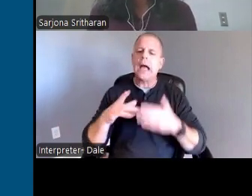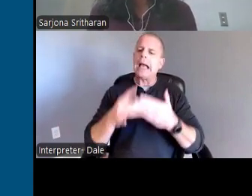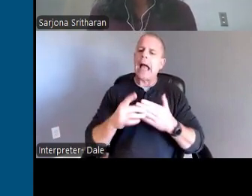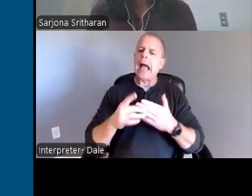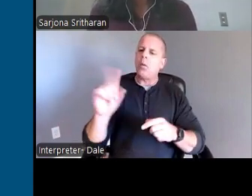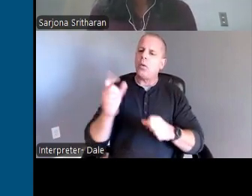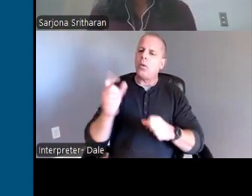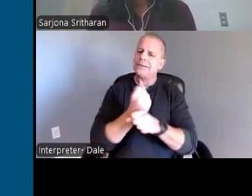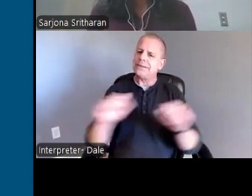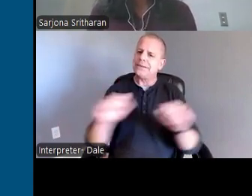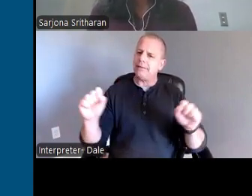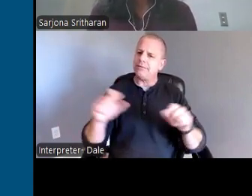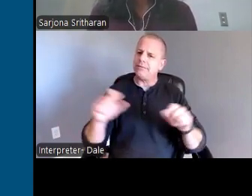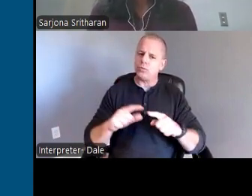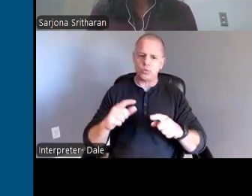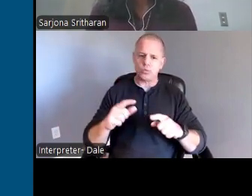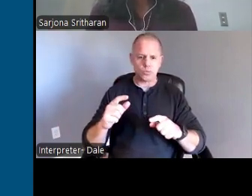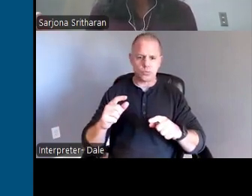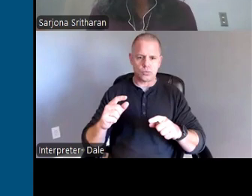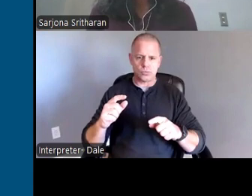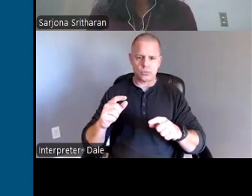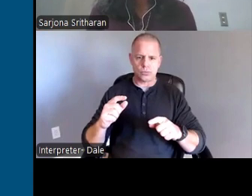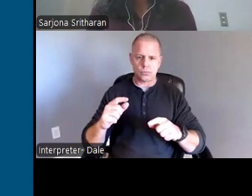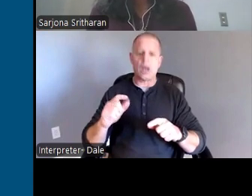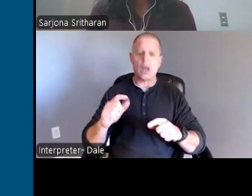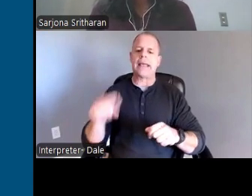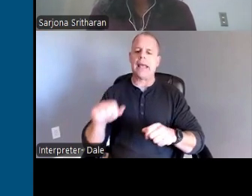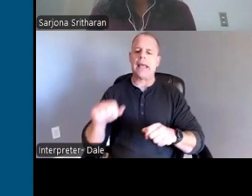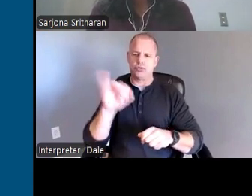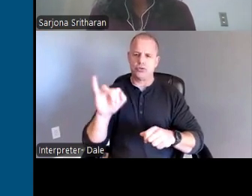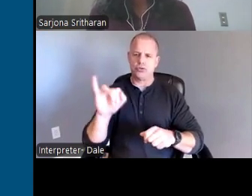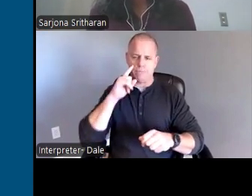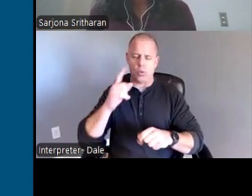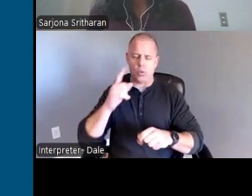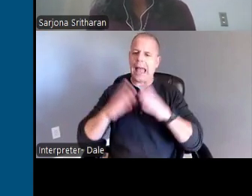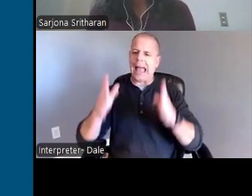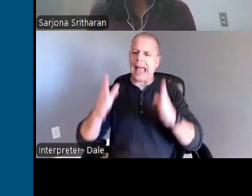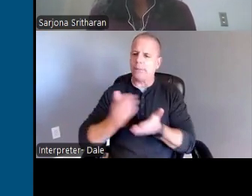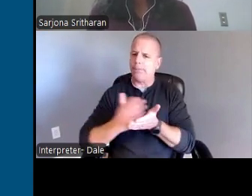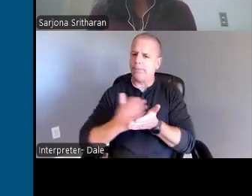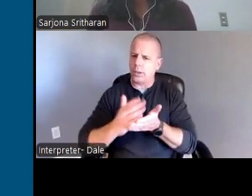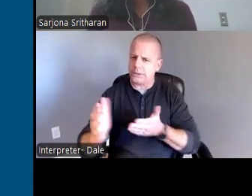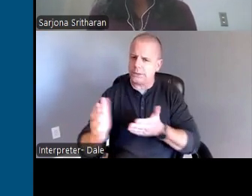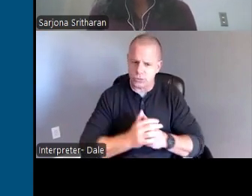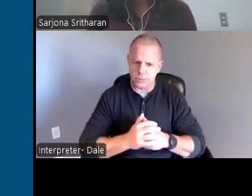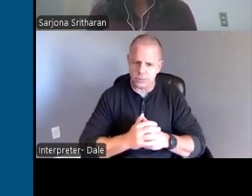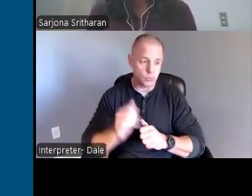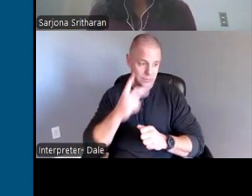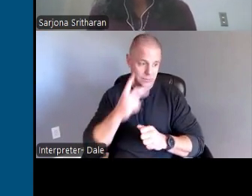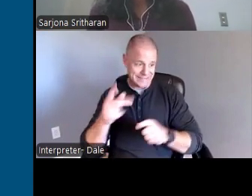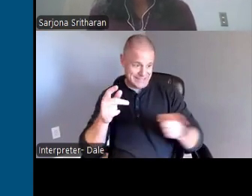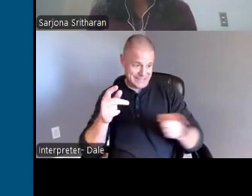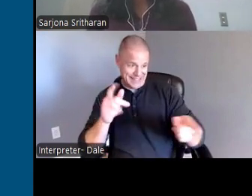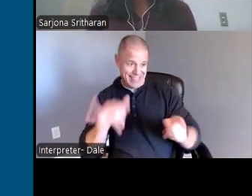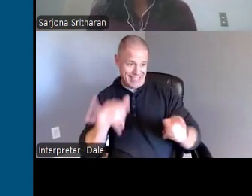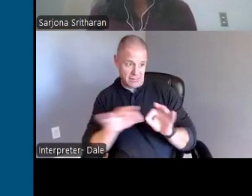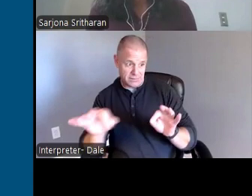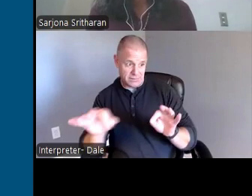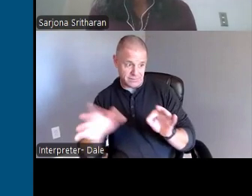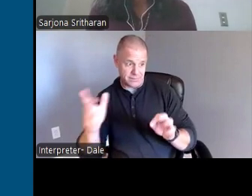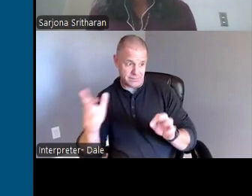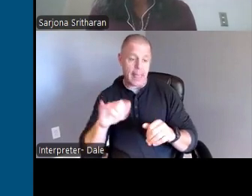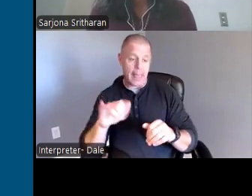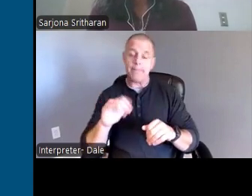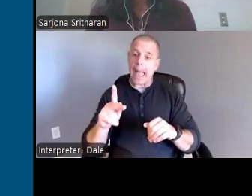to insure mortgages. So on this slide, you can see some direct quotes from these maps generated and maintained by the